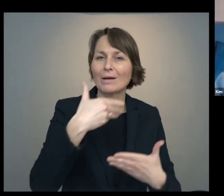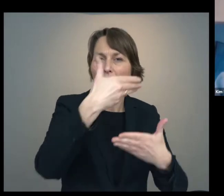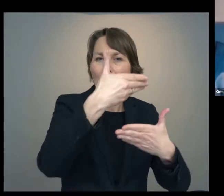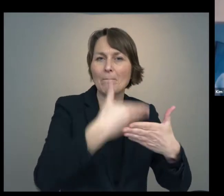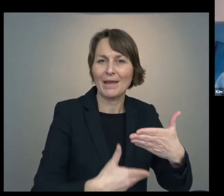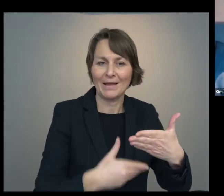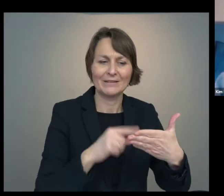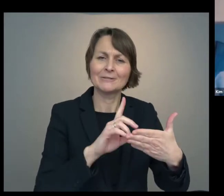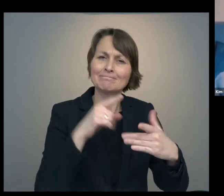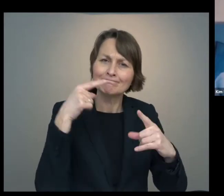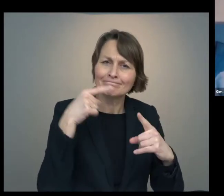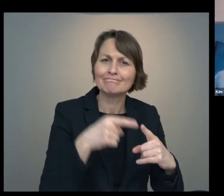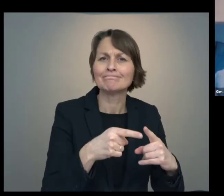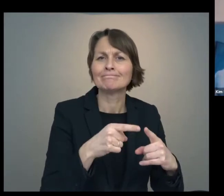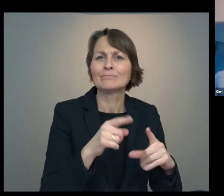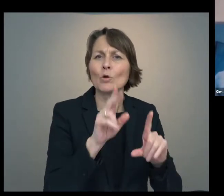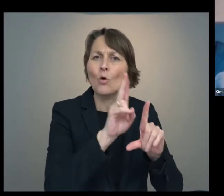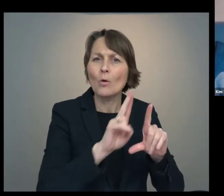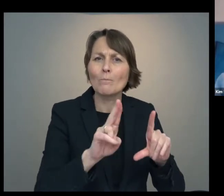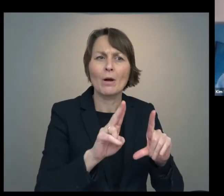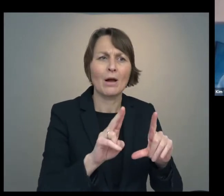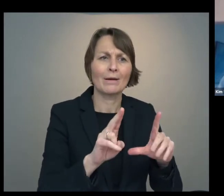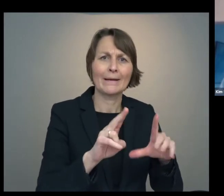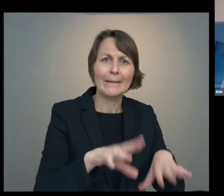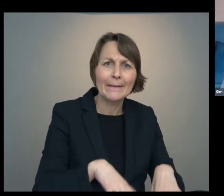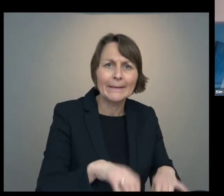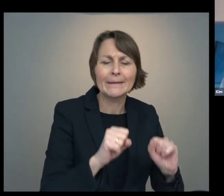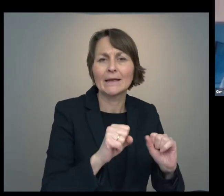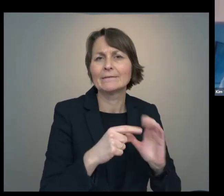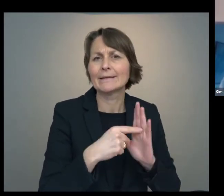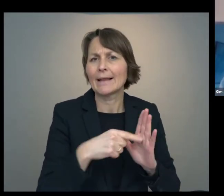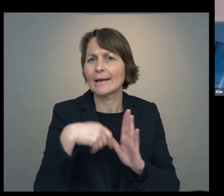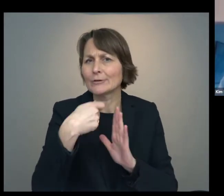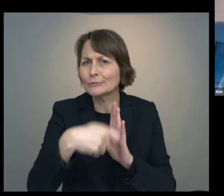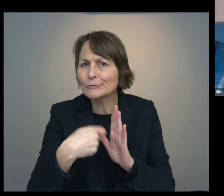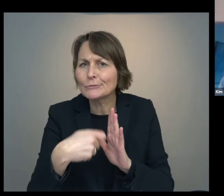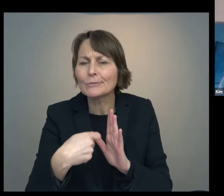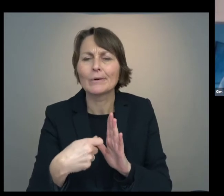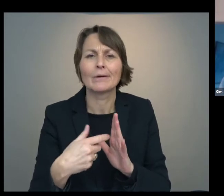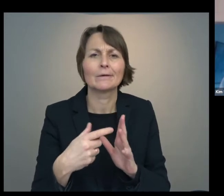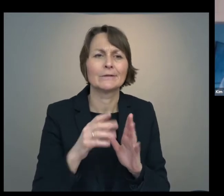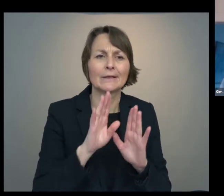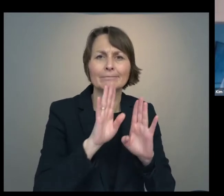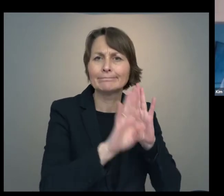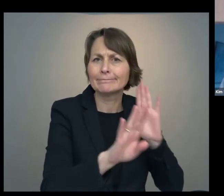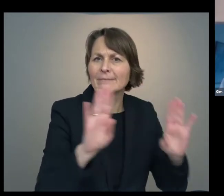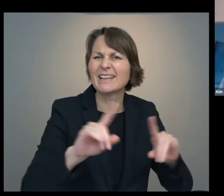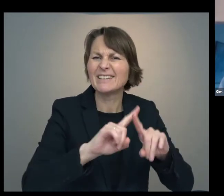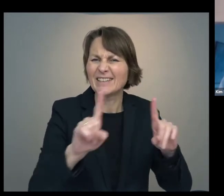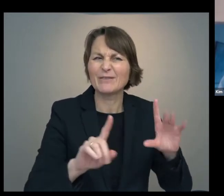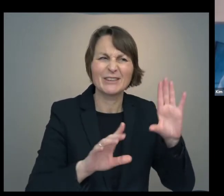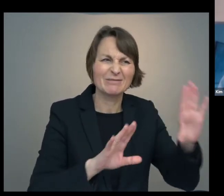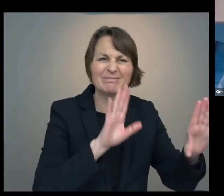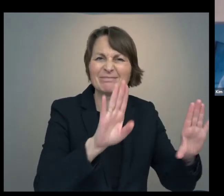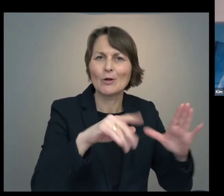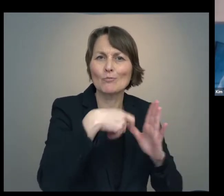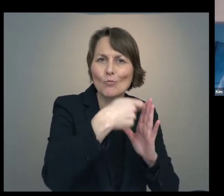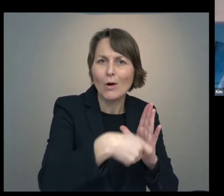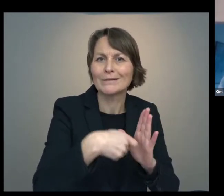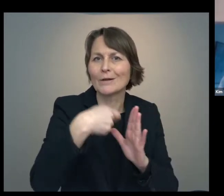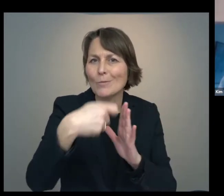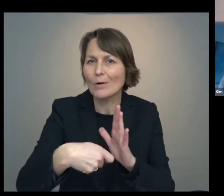a page per Umbraco initiative or a big project, like what Scrift team does,